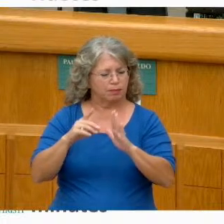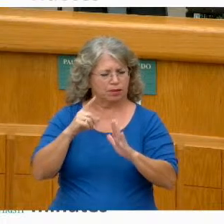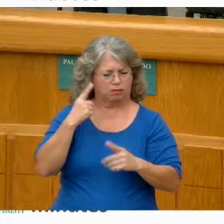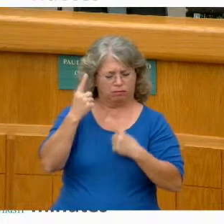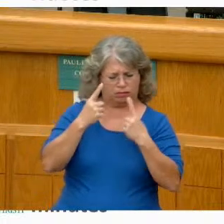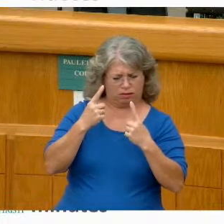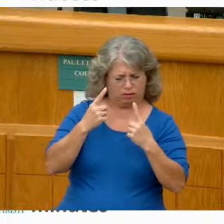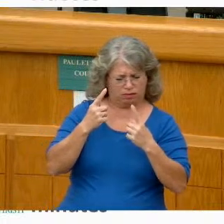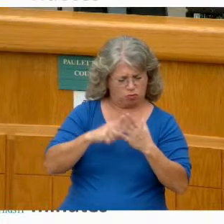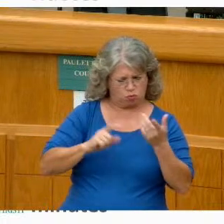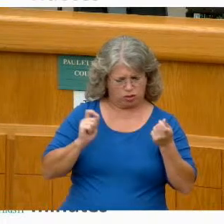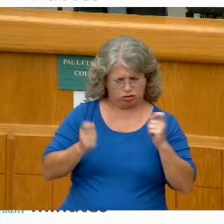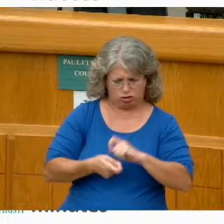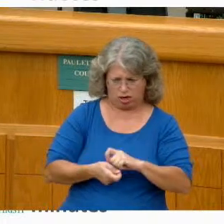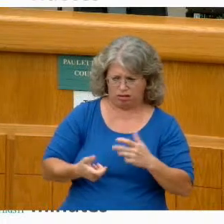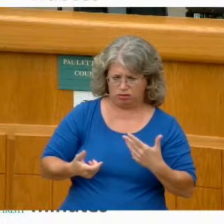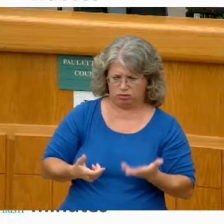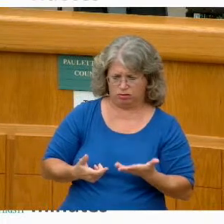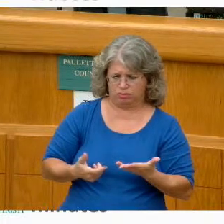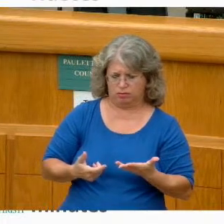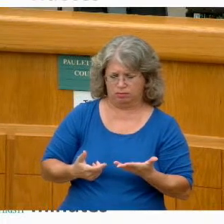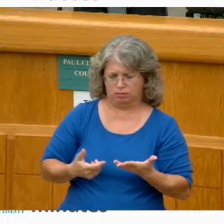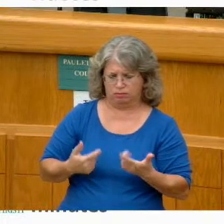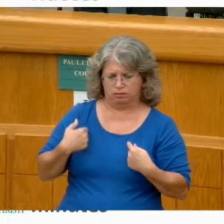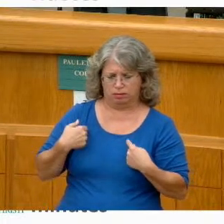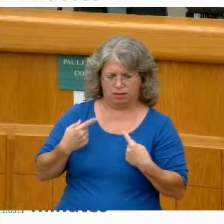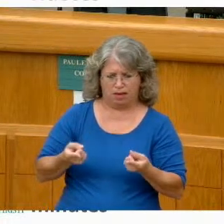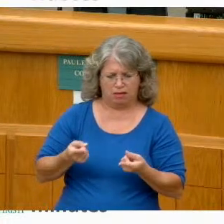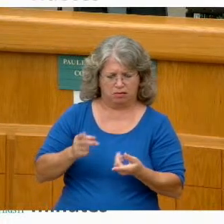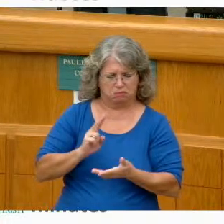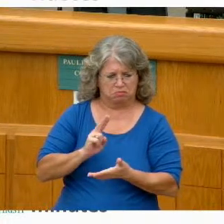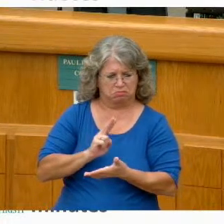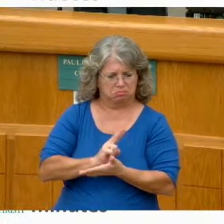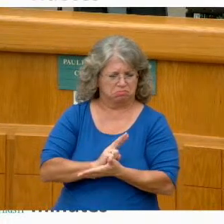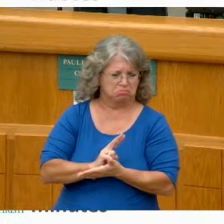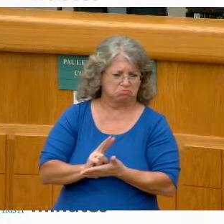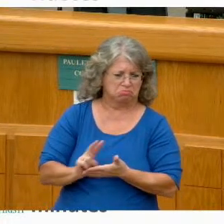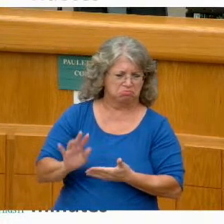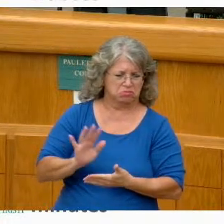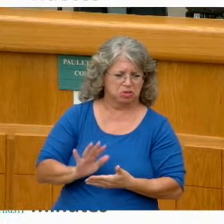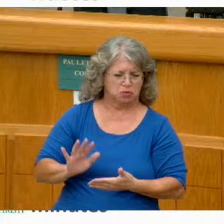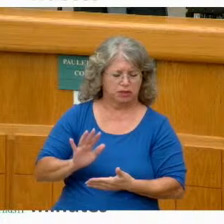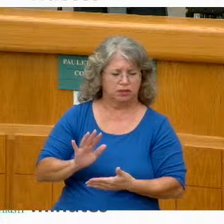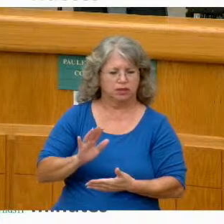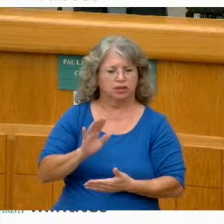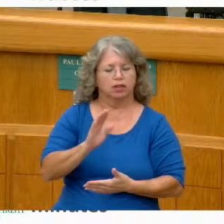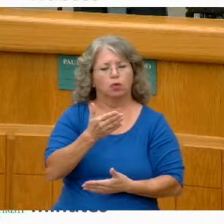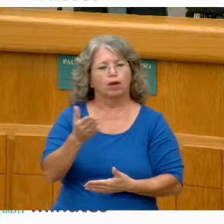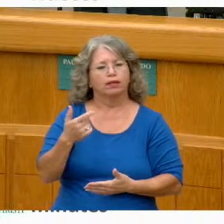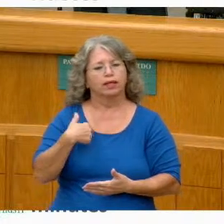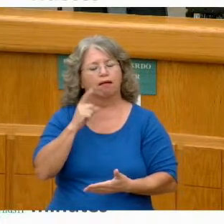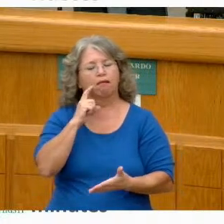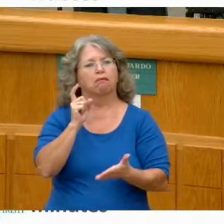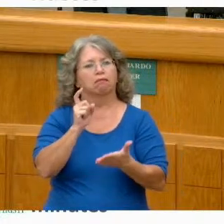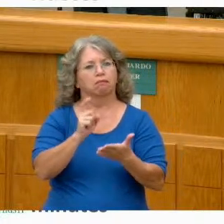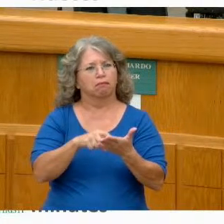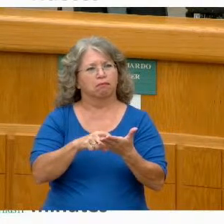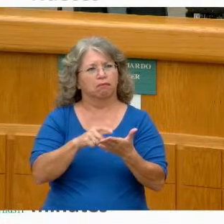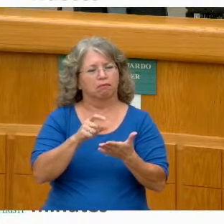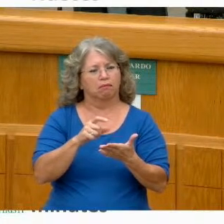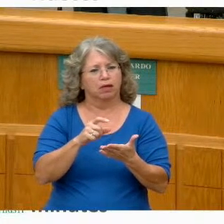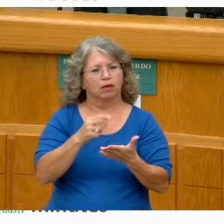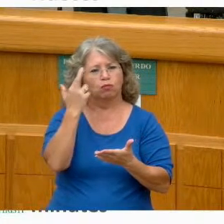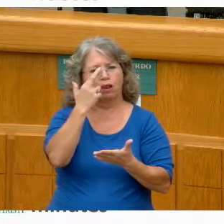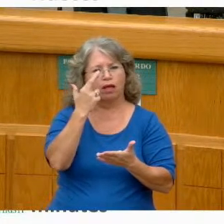same way that I asked myself, what's changed over the past couple weeks? And the one thing that I could come up with is that